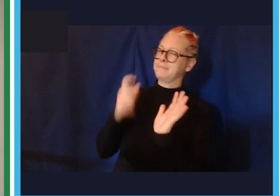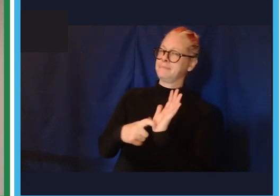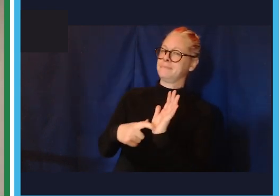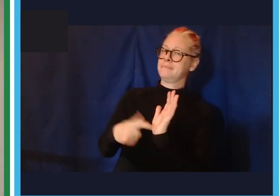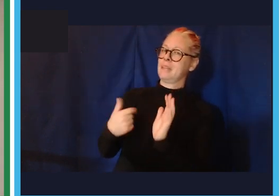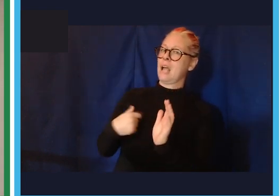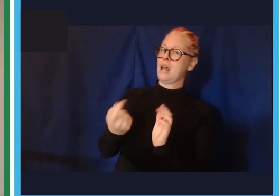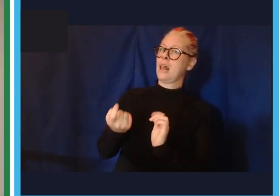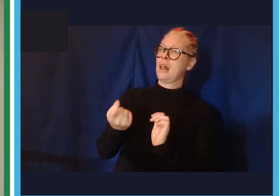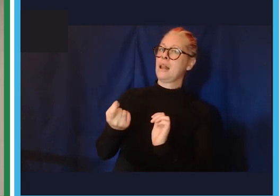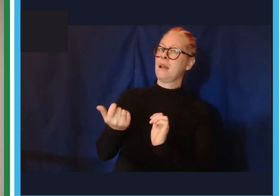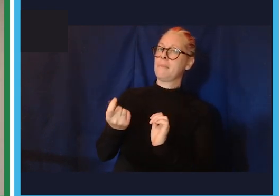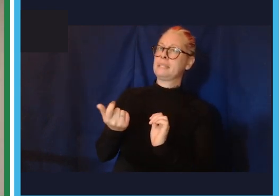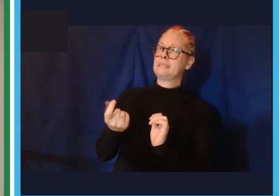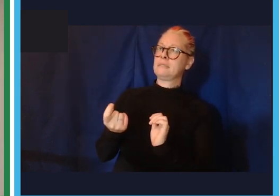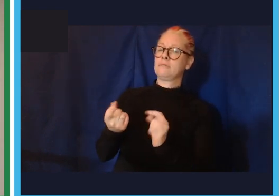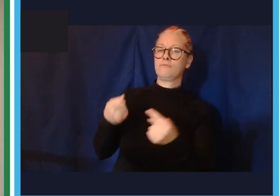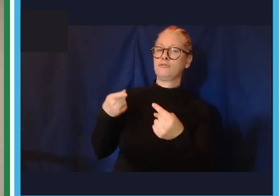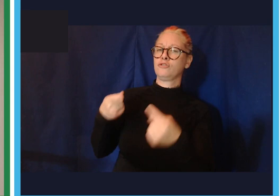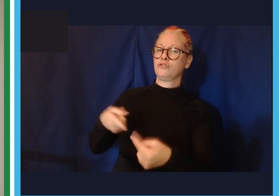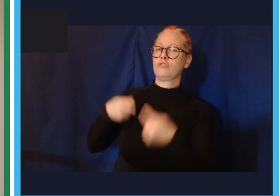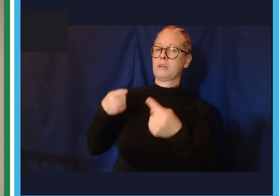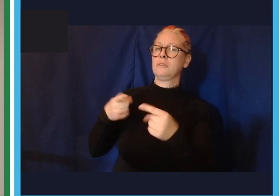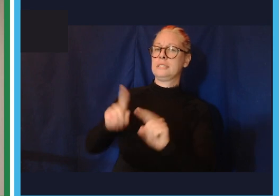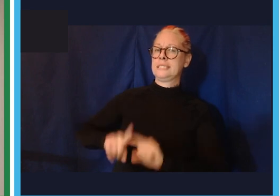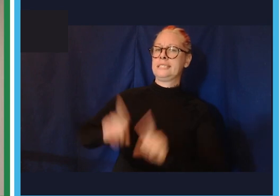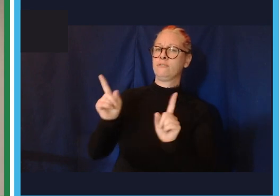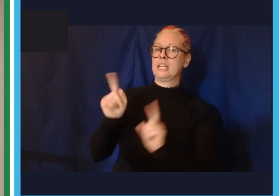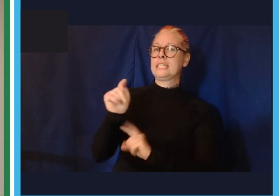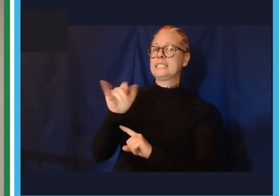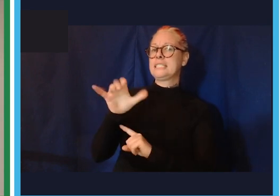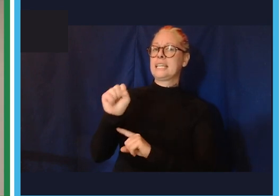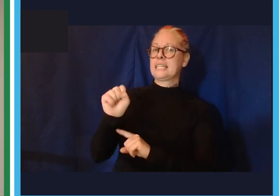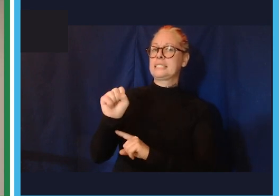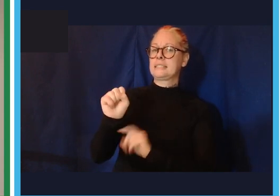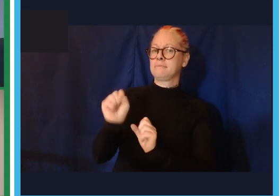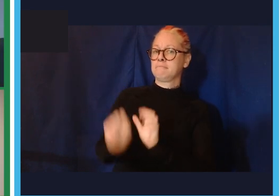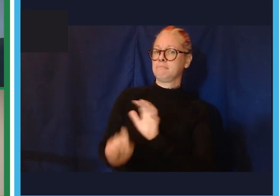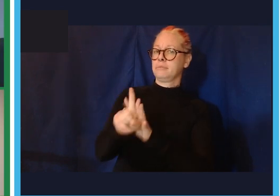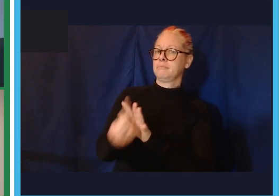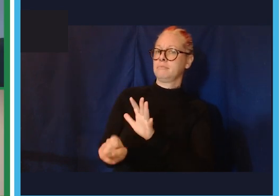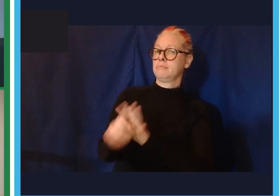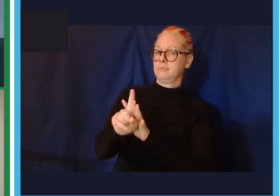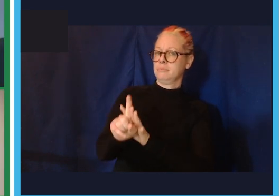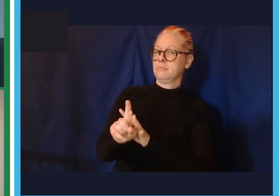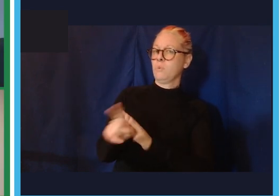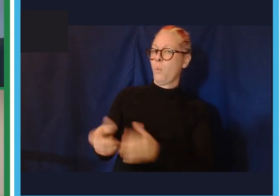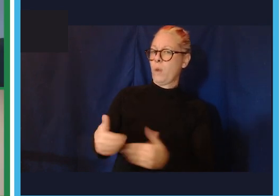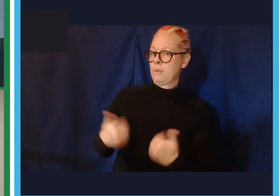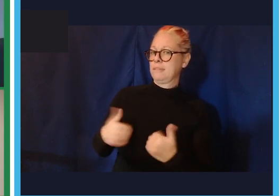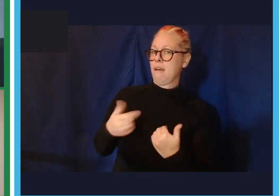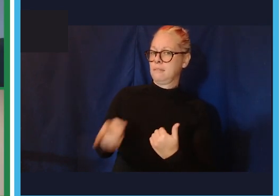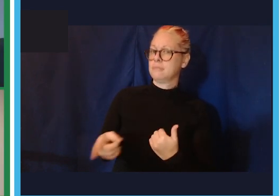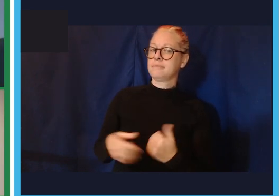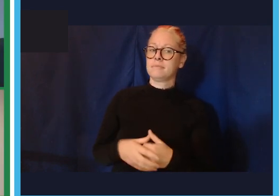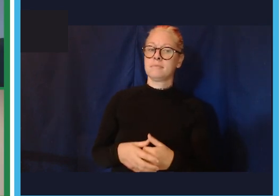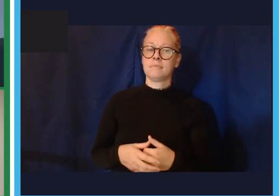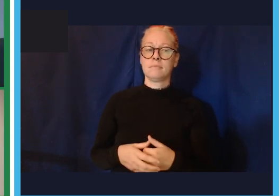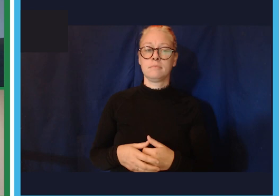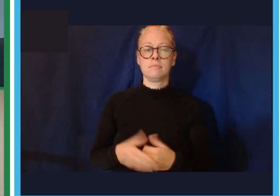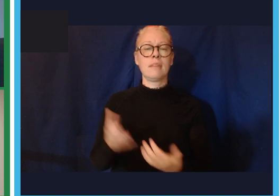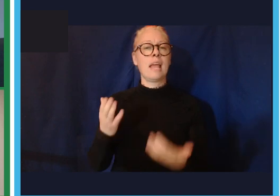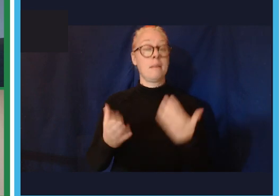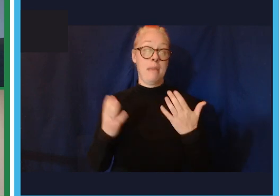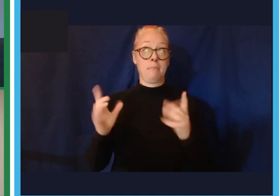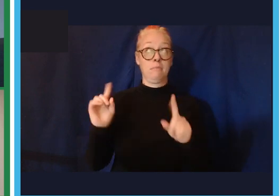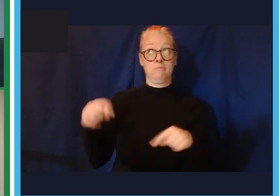since then, but back then, you know, the requirements for diagnosis, there had to be vocal tics and motor tics. Okay. And I